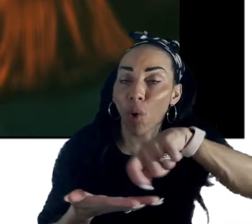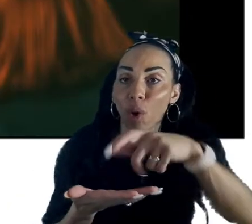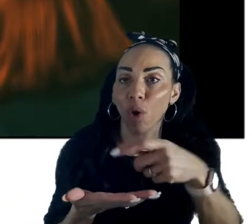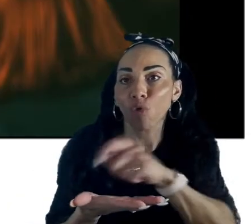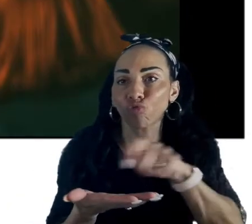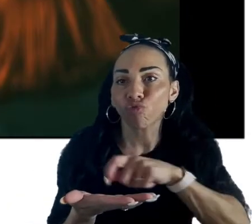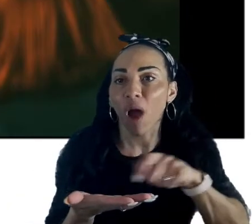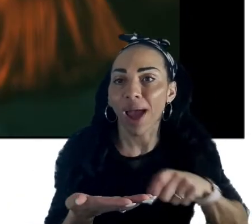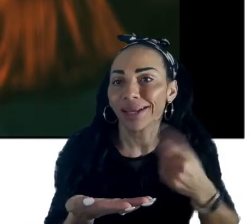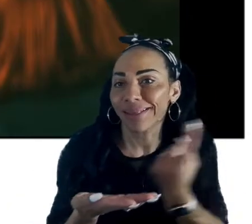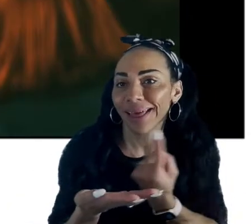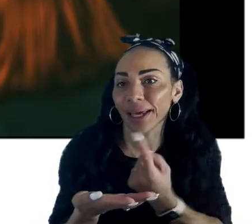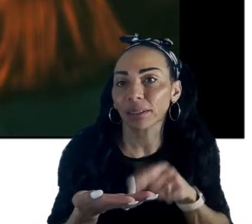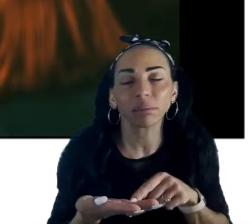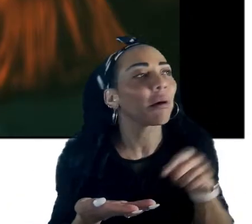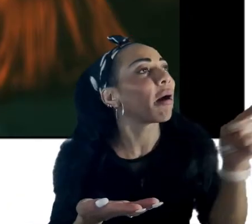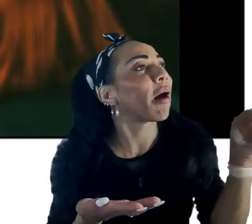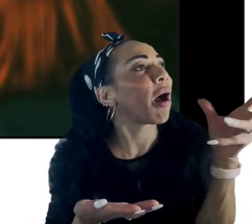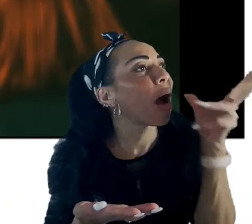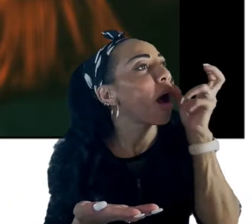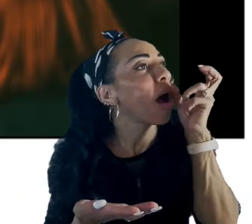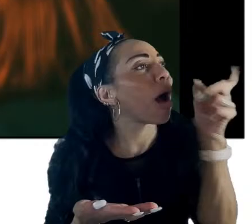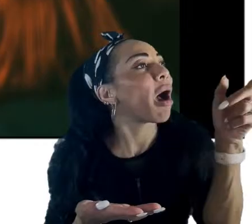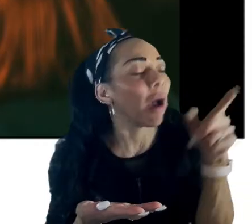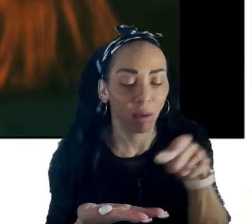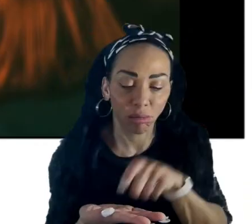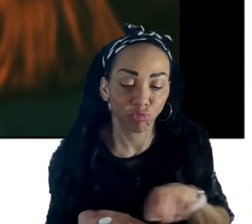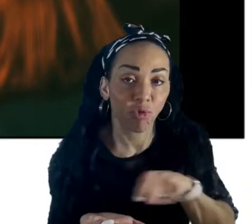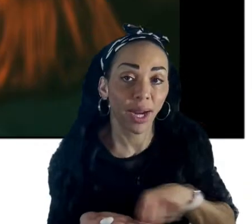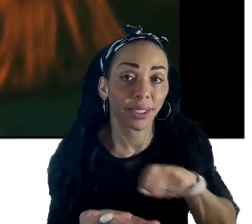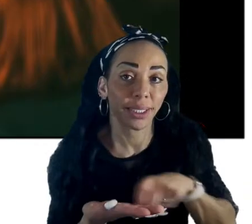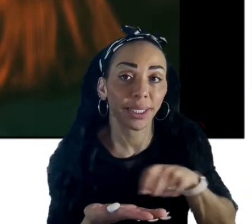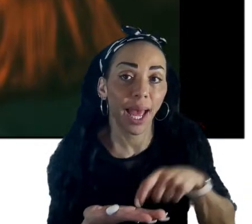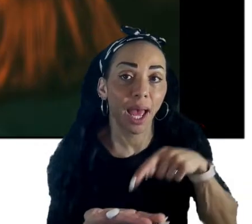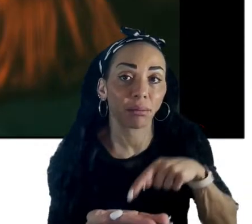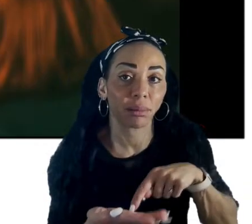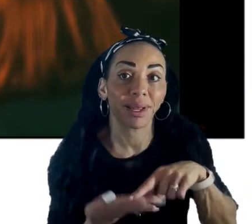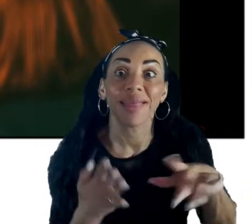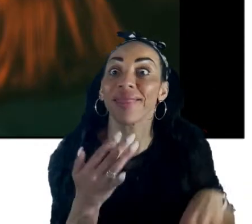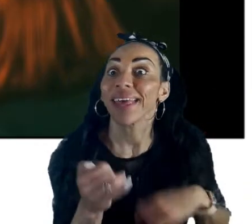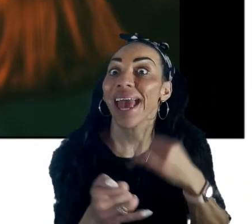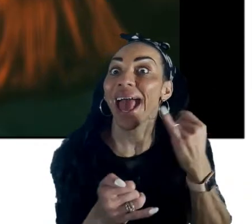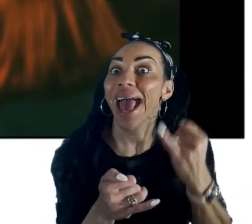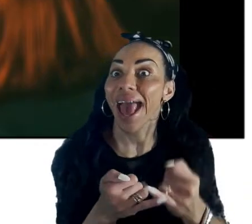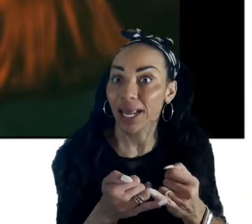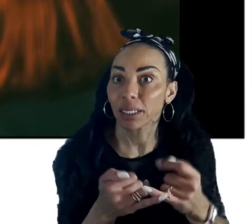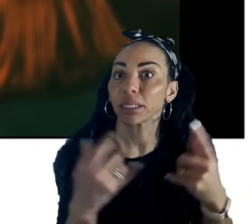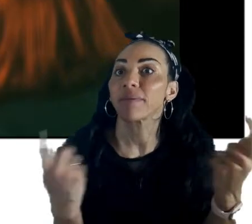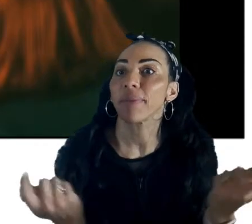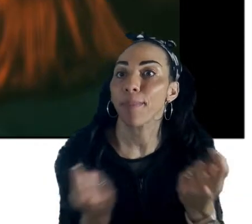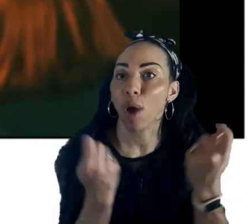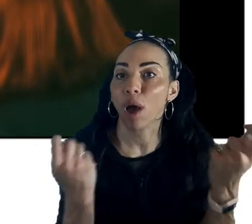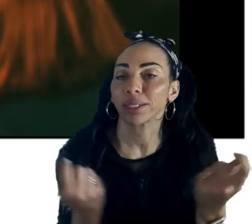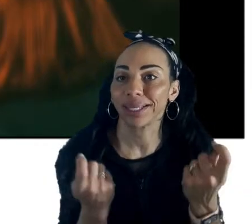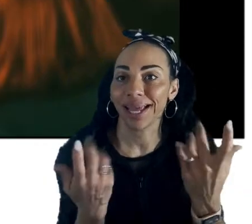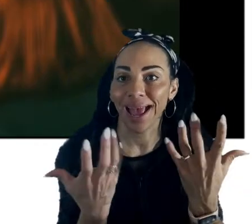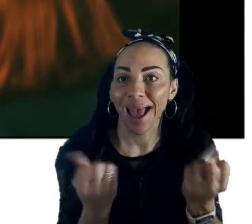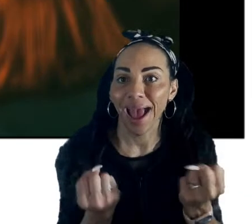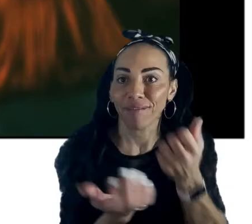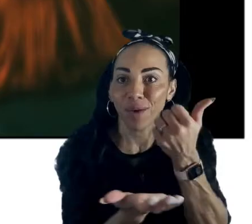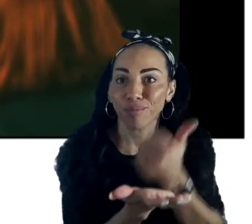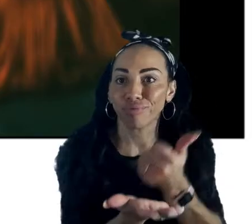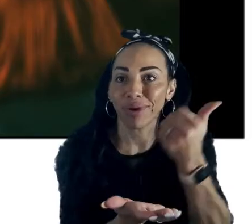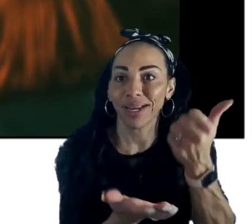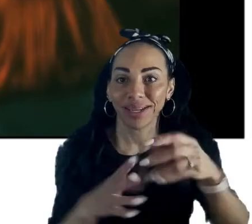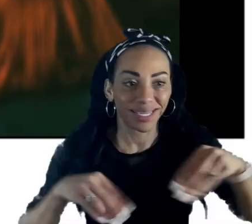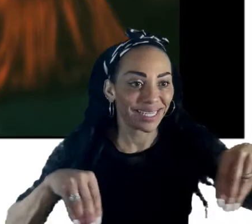people have said on the tablecloth. So by the end of that tea party, I've got this brilliant tablecloth that